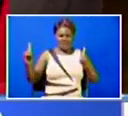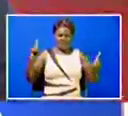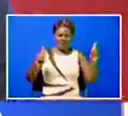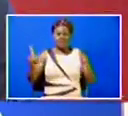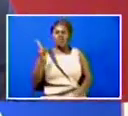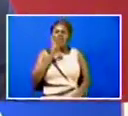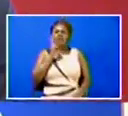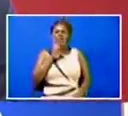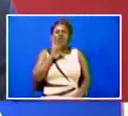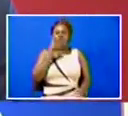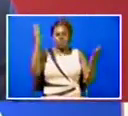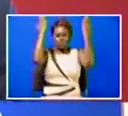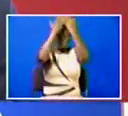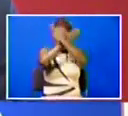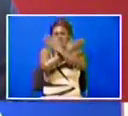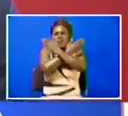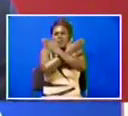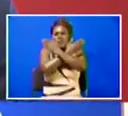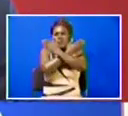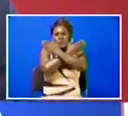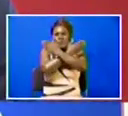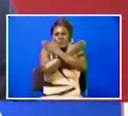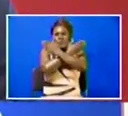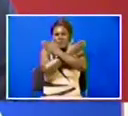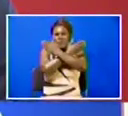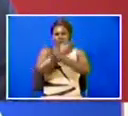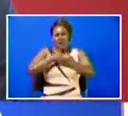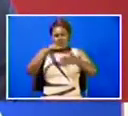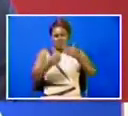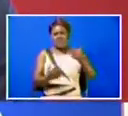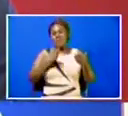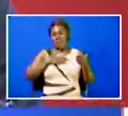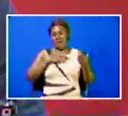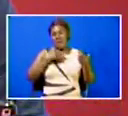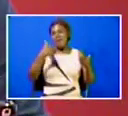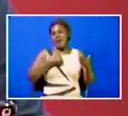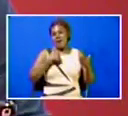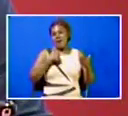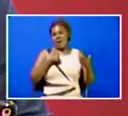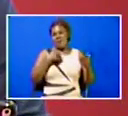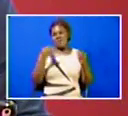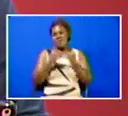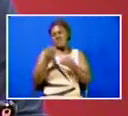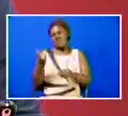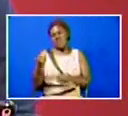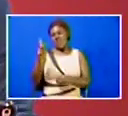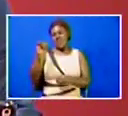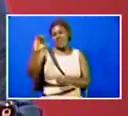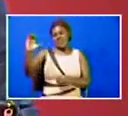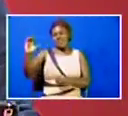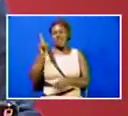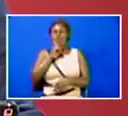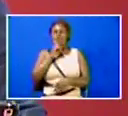going to be going down tomorrow. Nights. I have my tickets ready, so be sure to catch yours, to get yours as